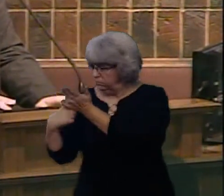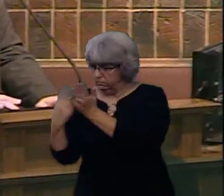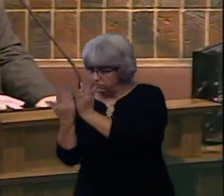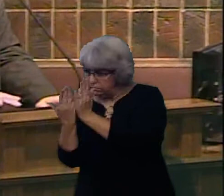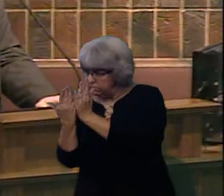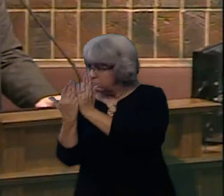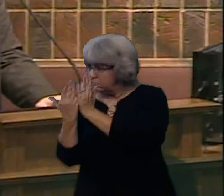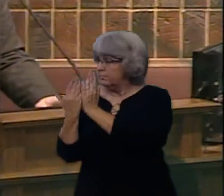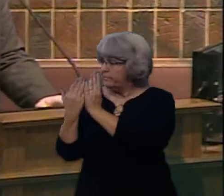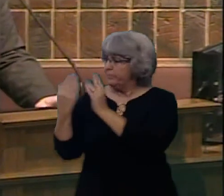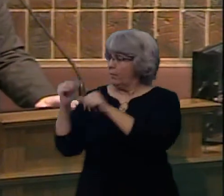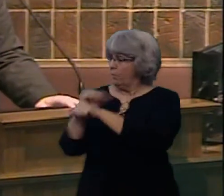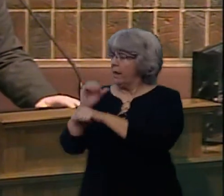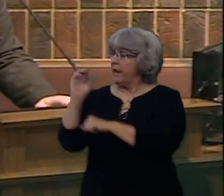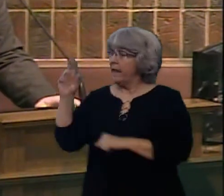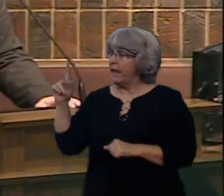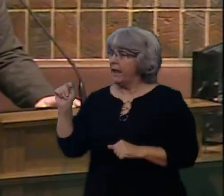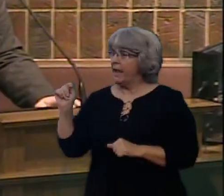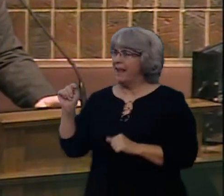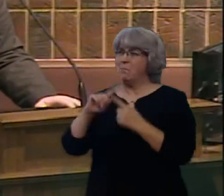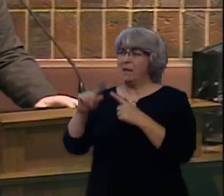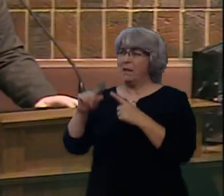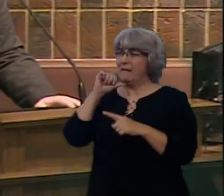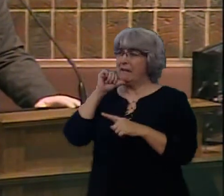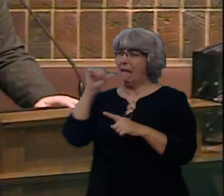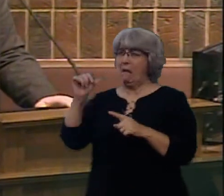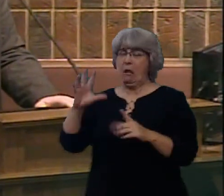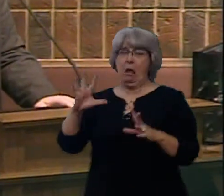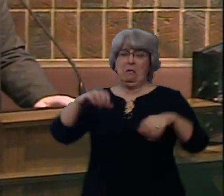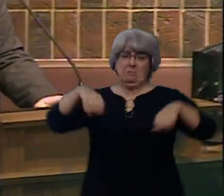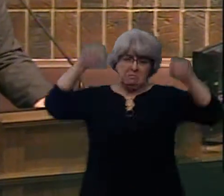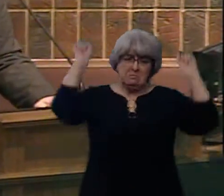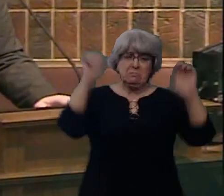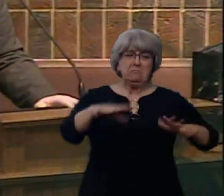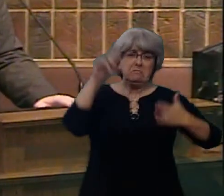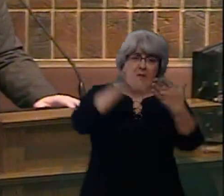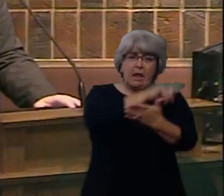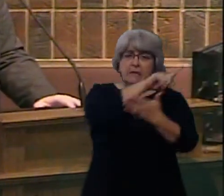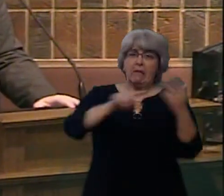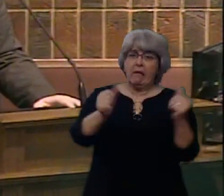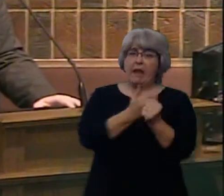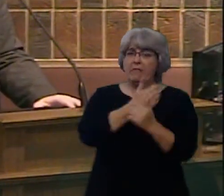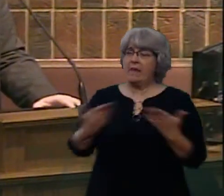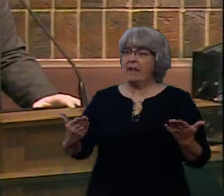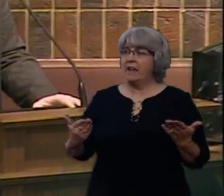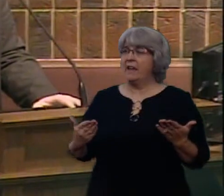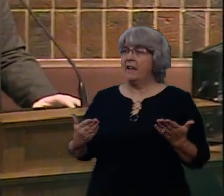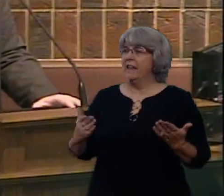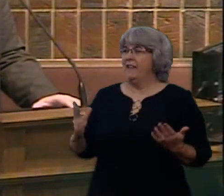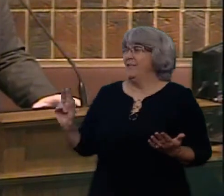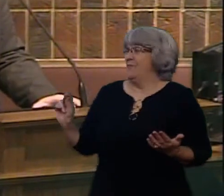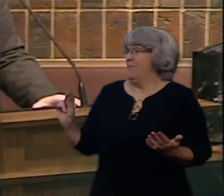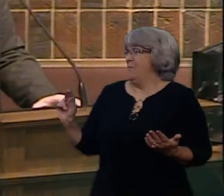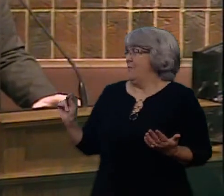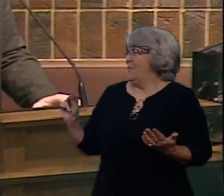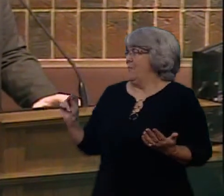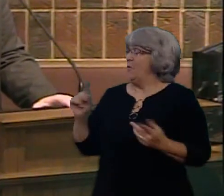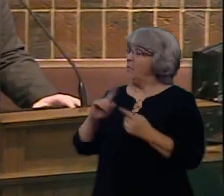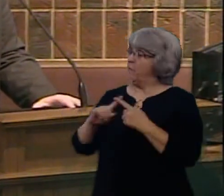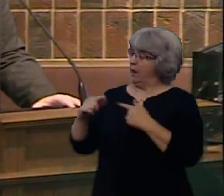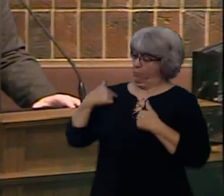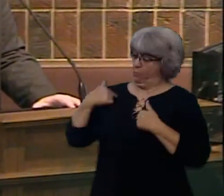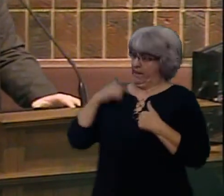We need to avoid the extremes. But that only comes when we become a little bit more familiar with the Word of